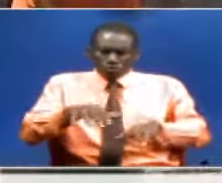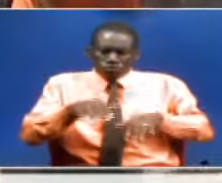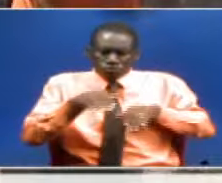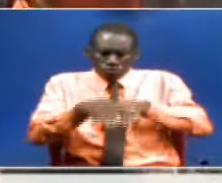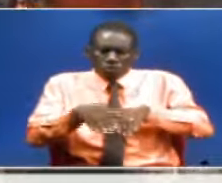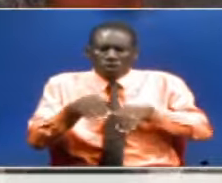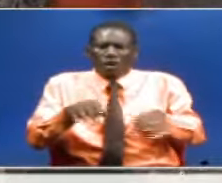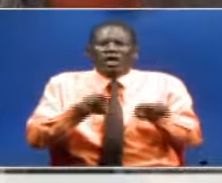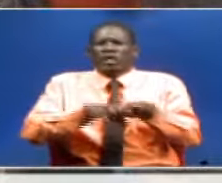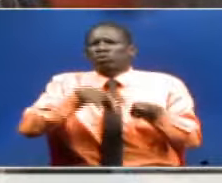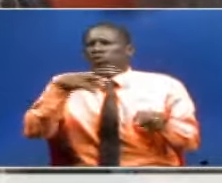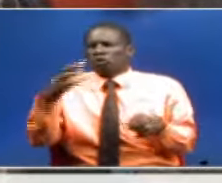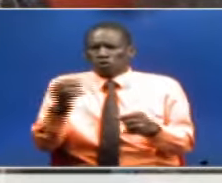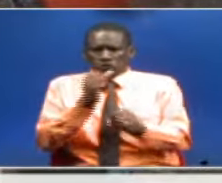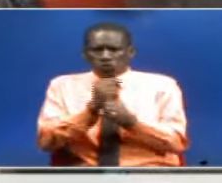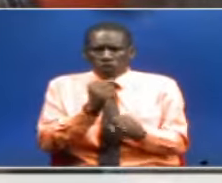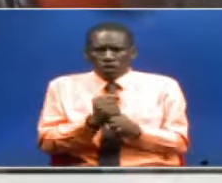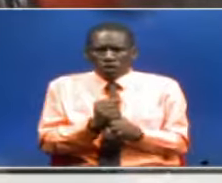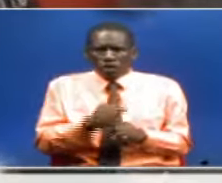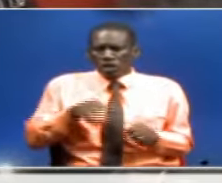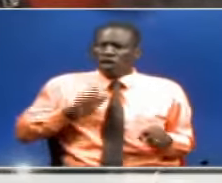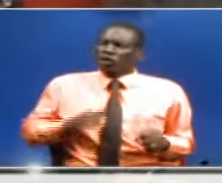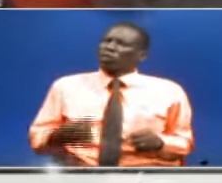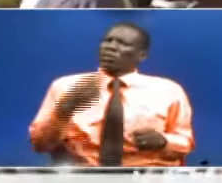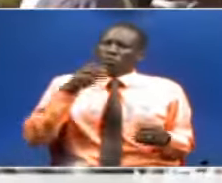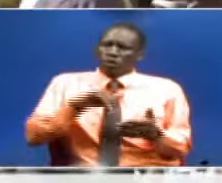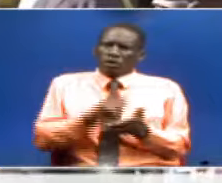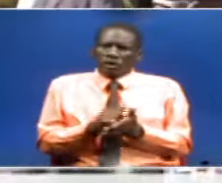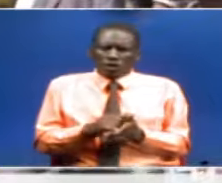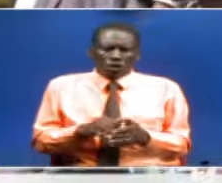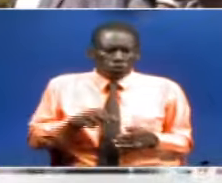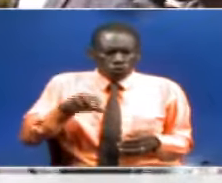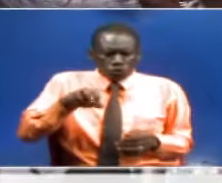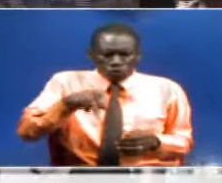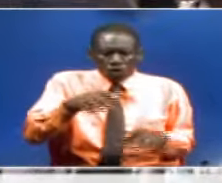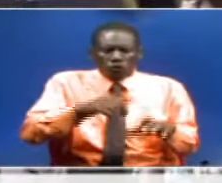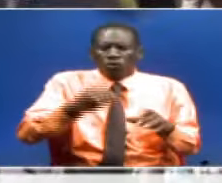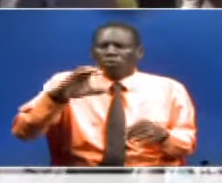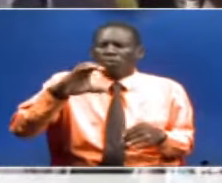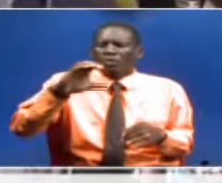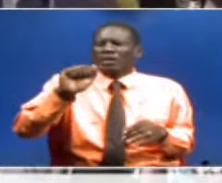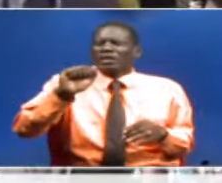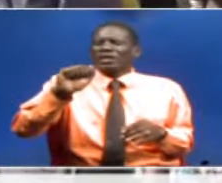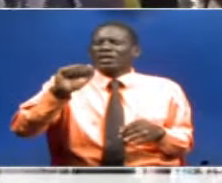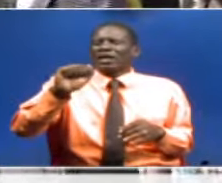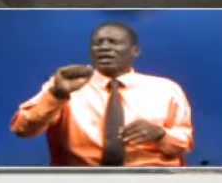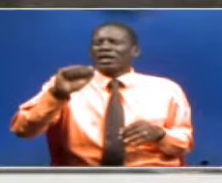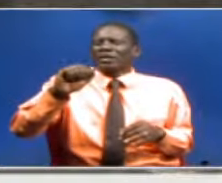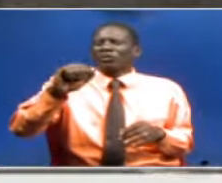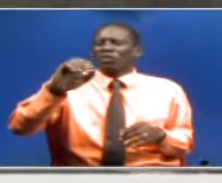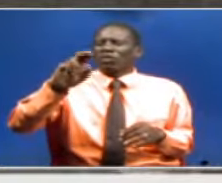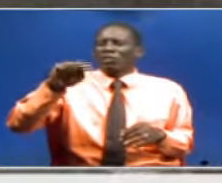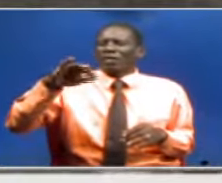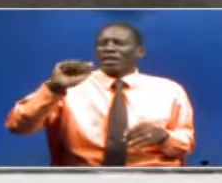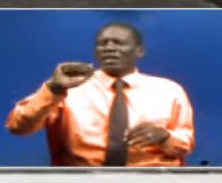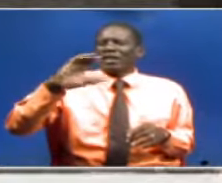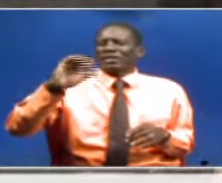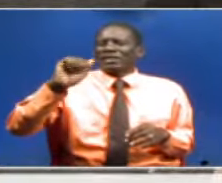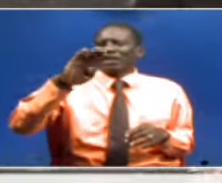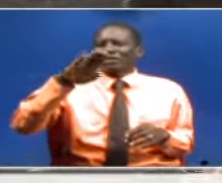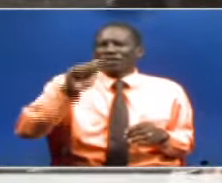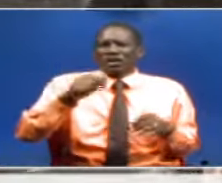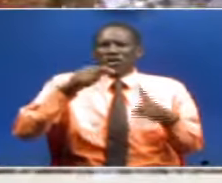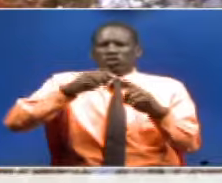business. The woman is said to have been walking from Nyasafa area to some coffee plantation within Juja for work when she